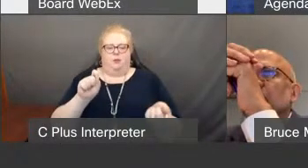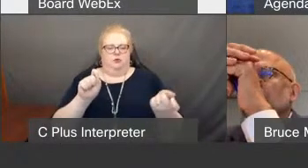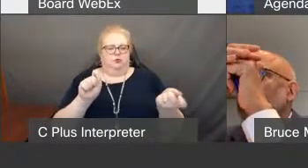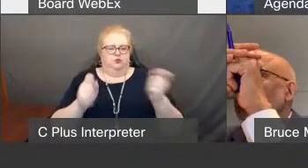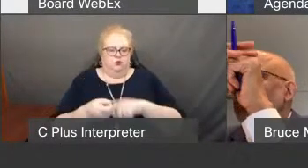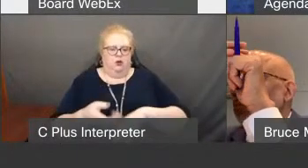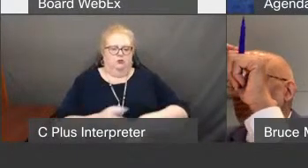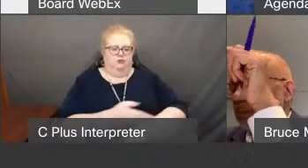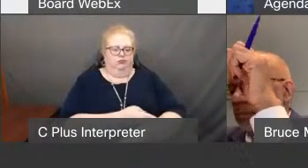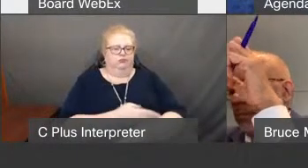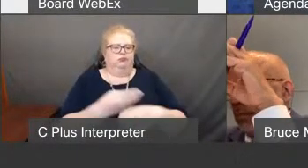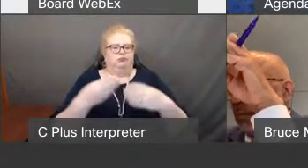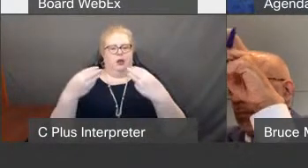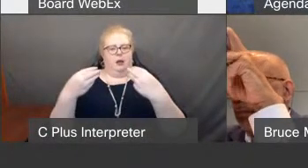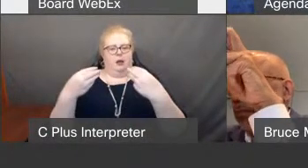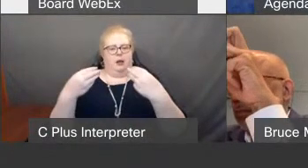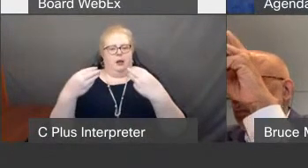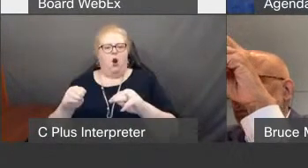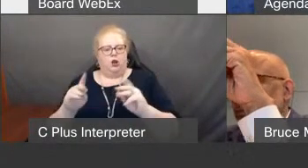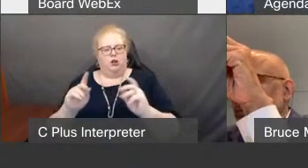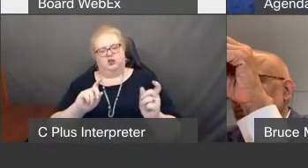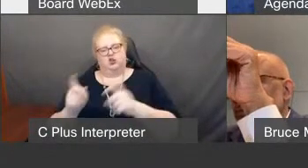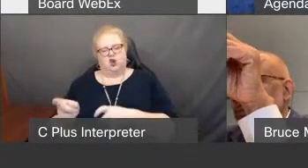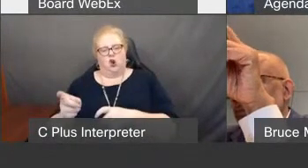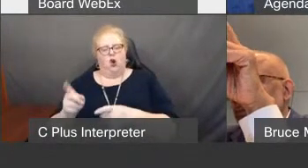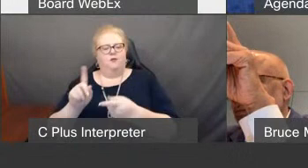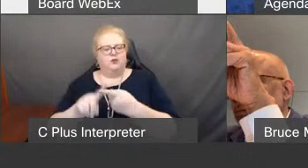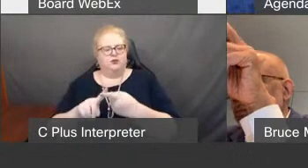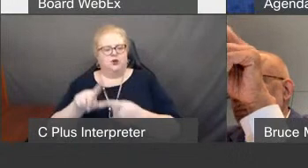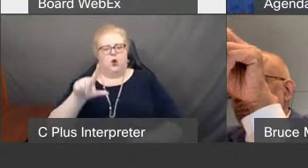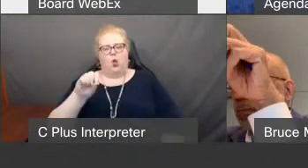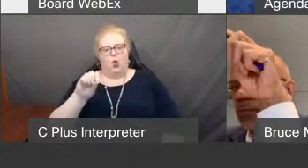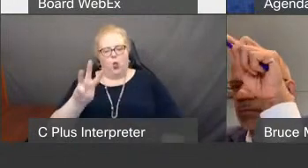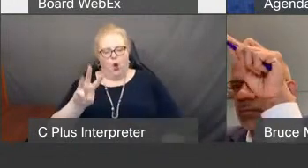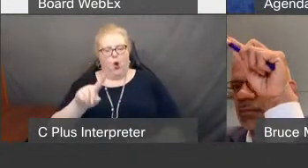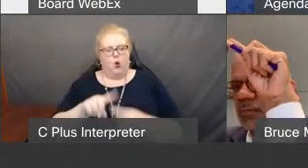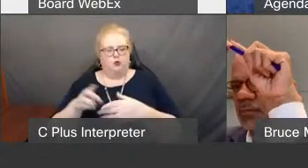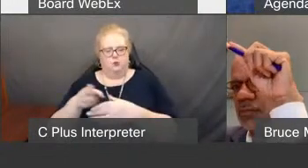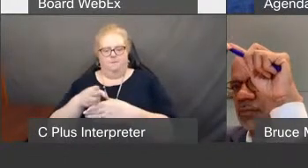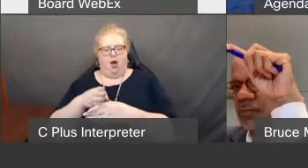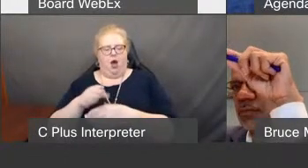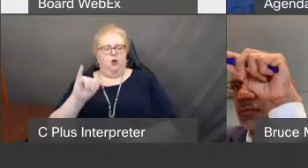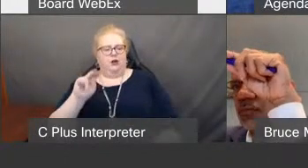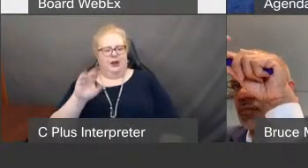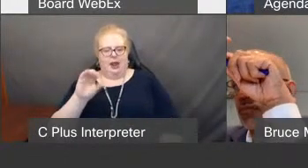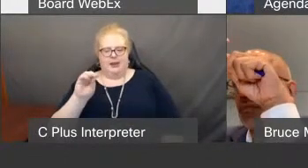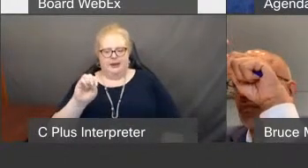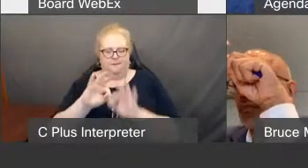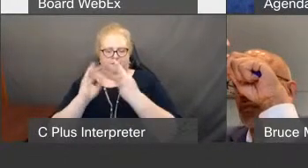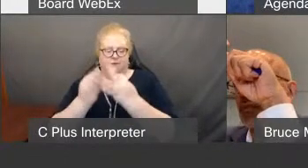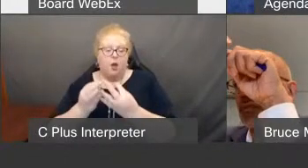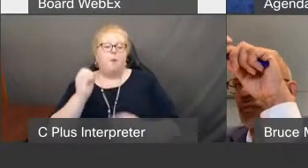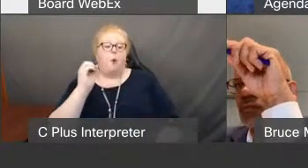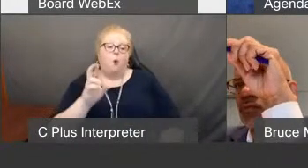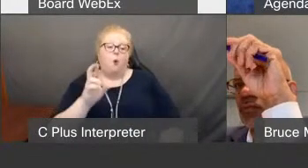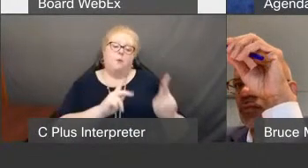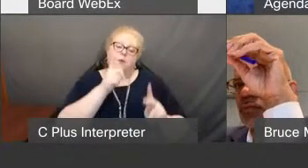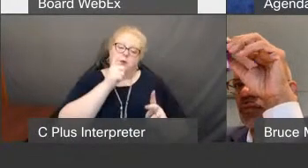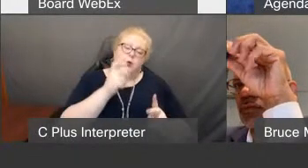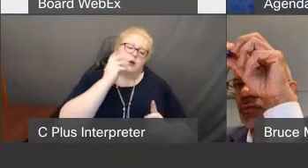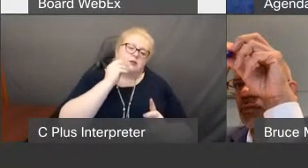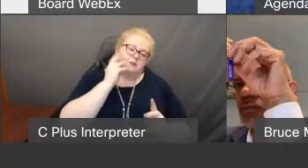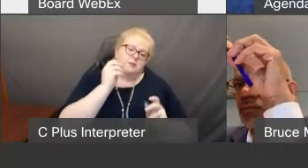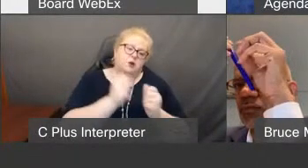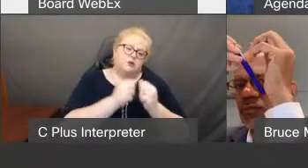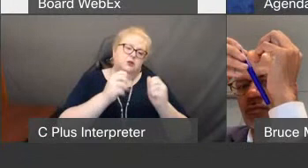over, rather, to low to moderate income families, as well as residents experiencing homelessness. We will not be adding